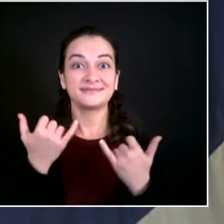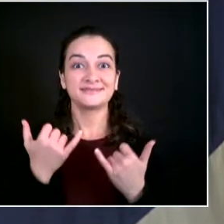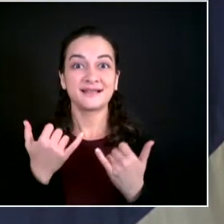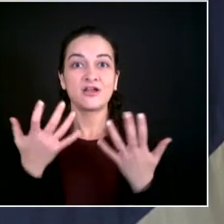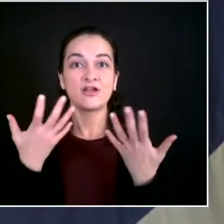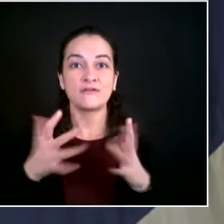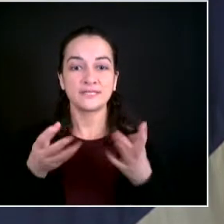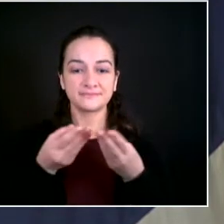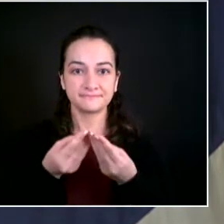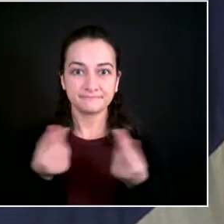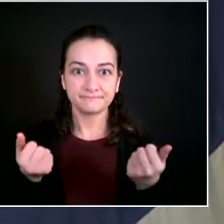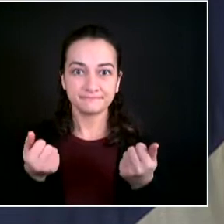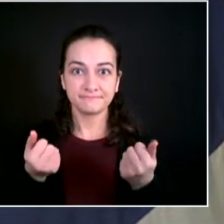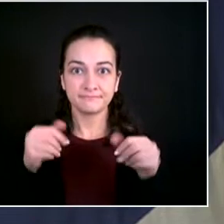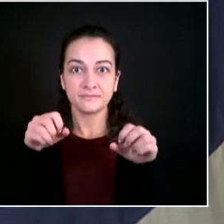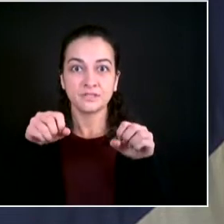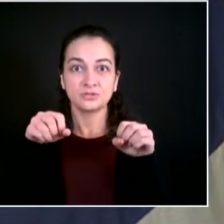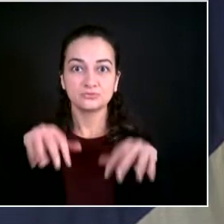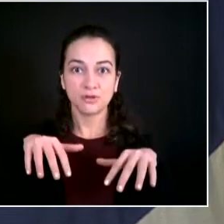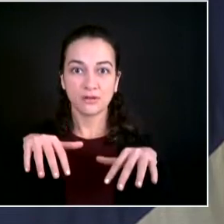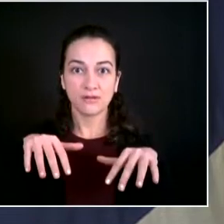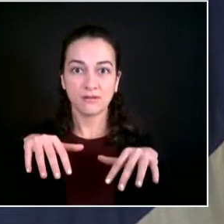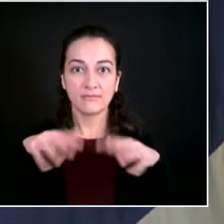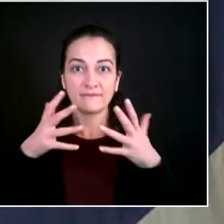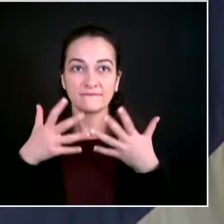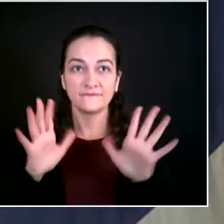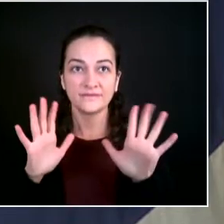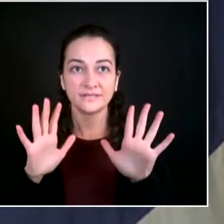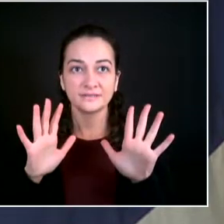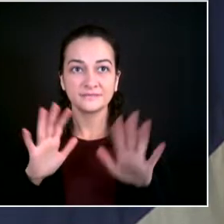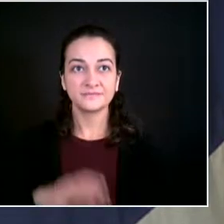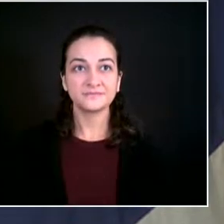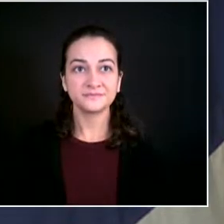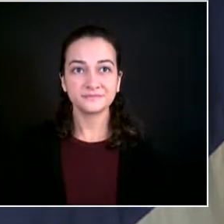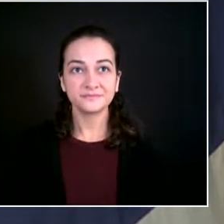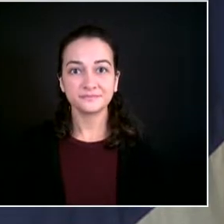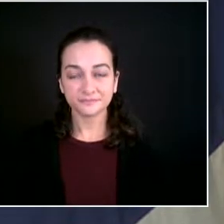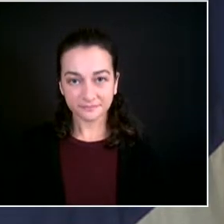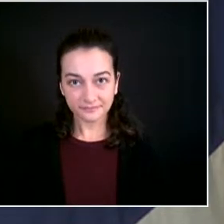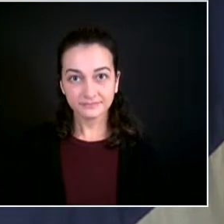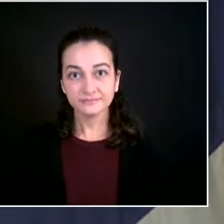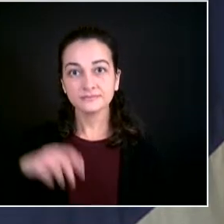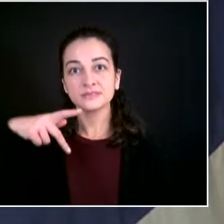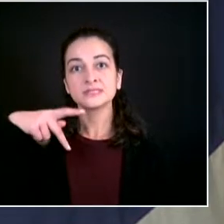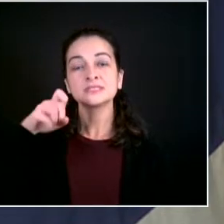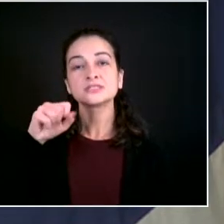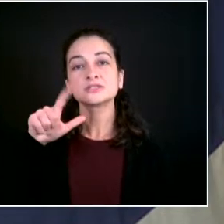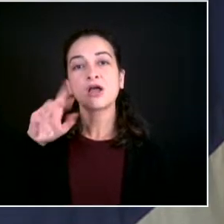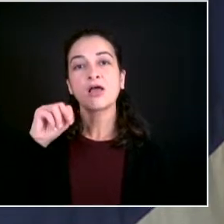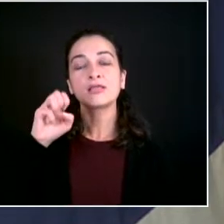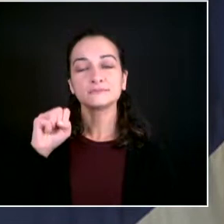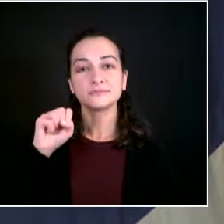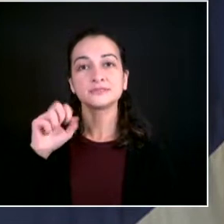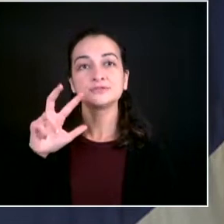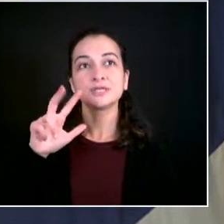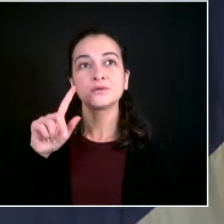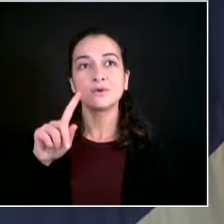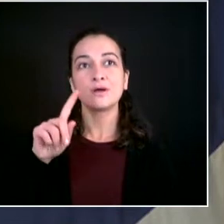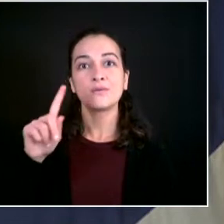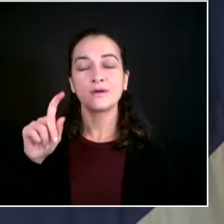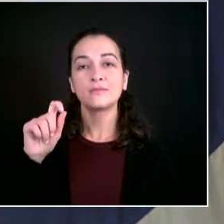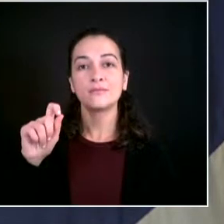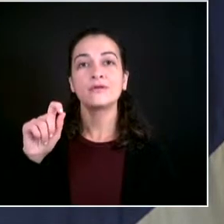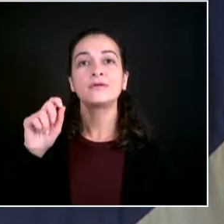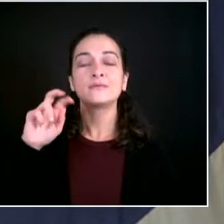Psalms 34:1 says, I will bless the Lord at all times. His praise shall continually be